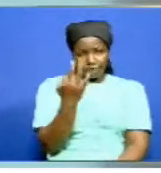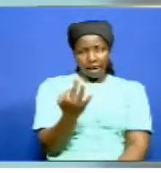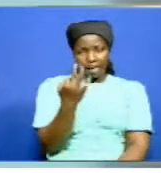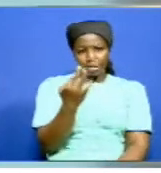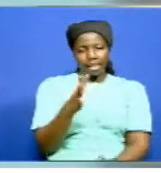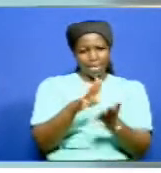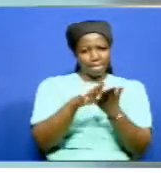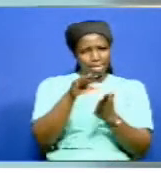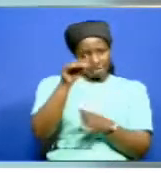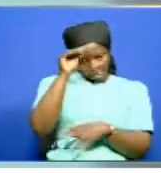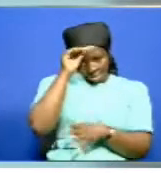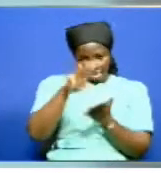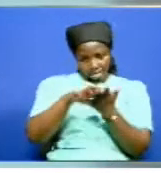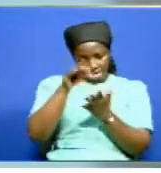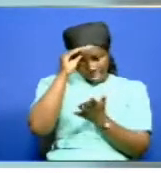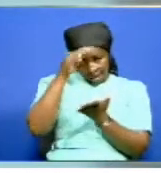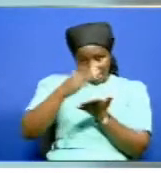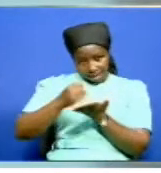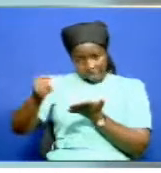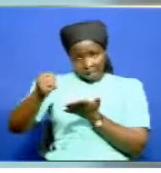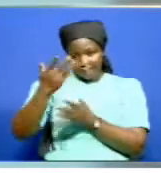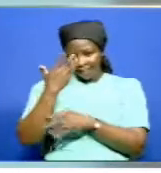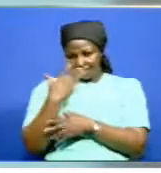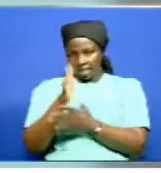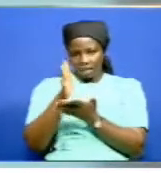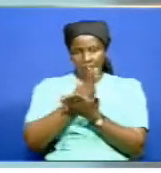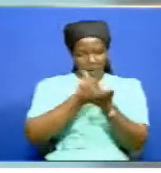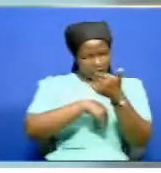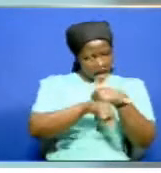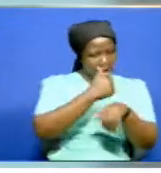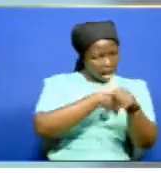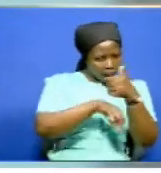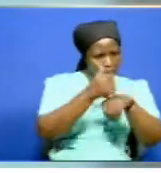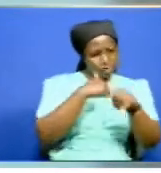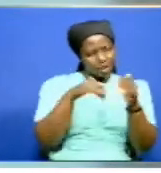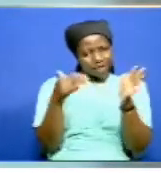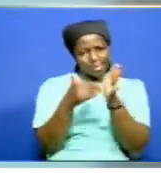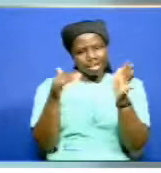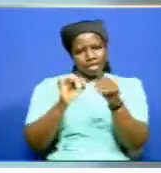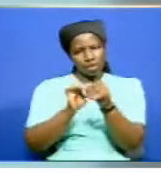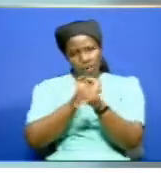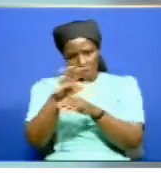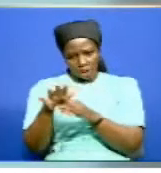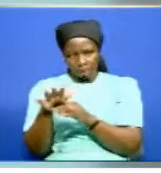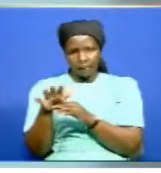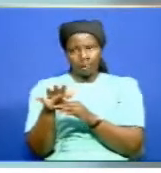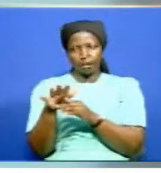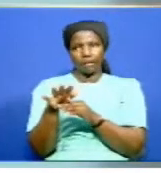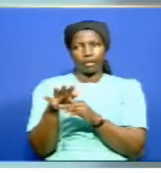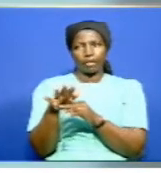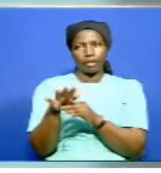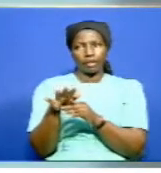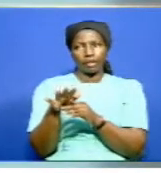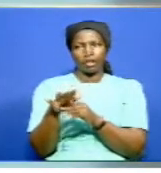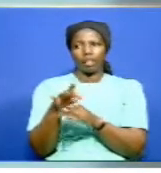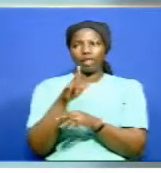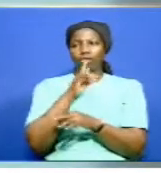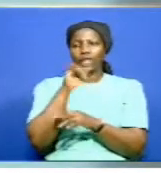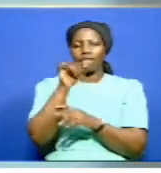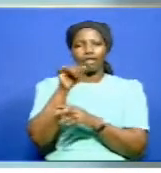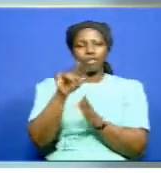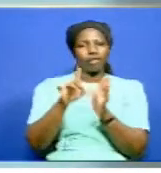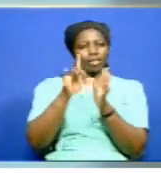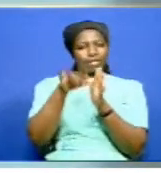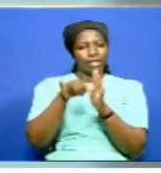learning was suspended as part of the containment measures against COVID. This was later followed